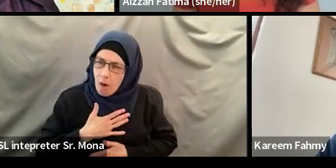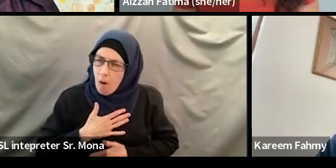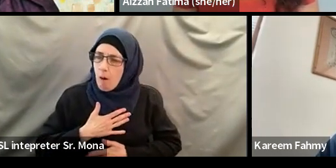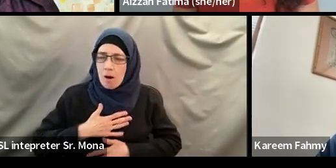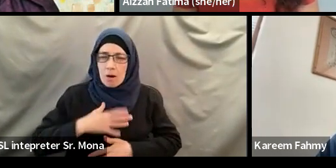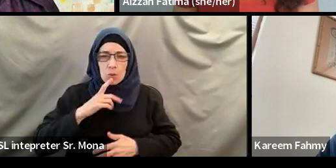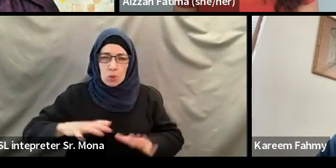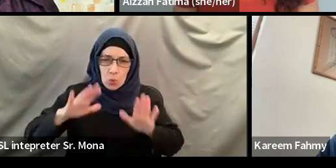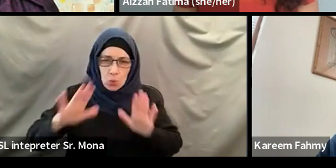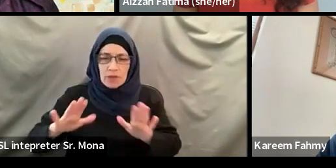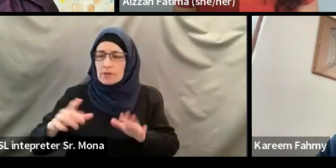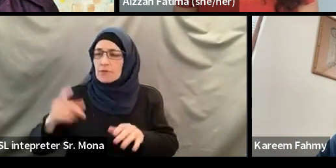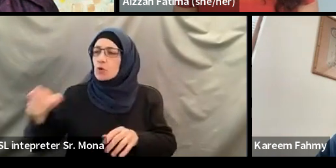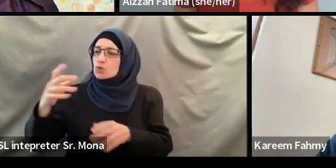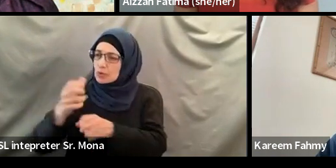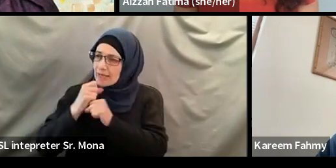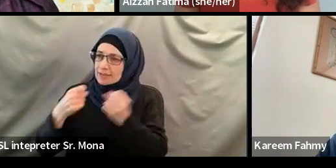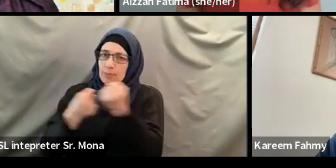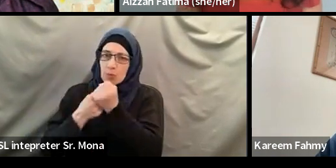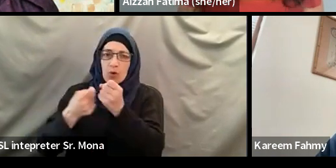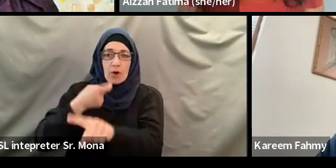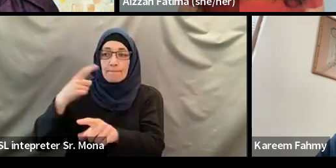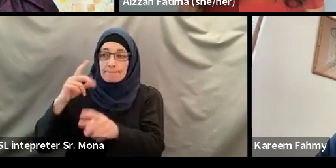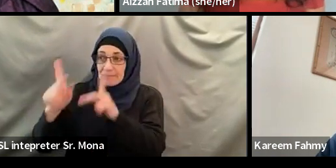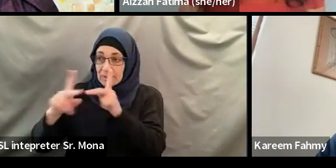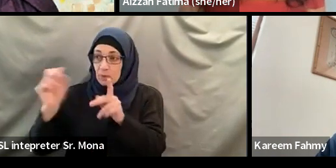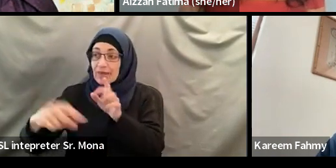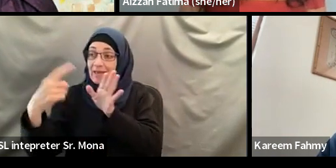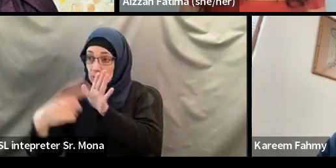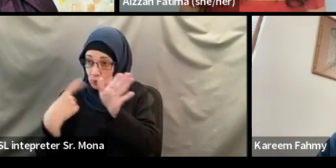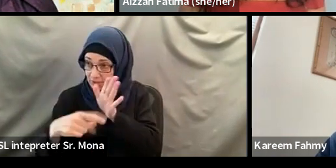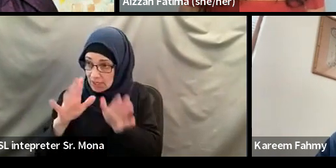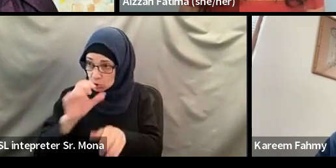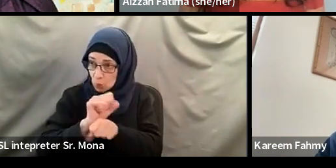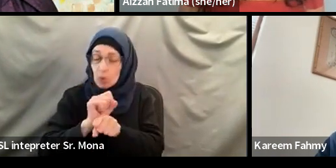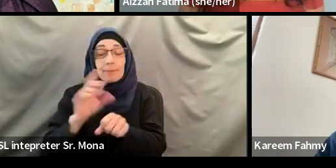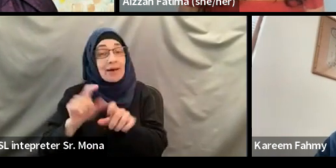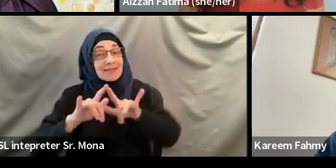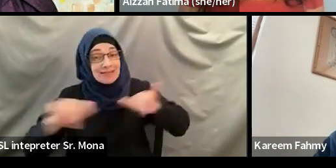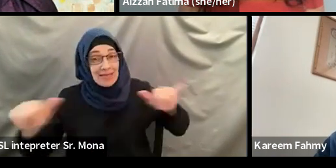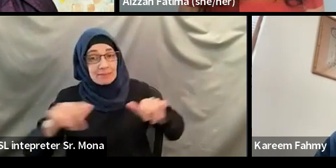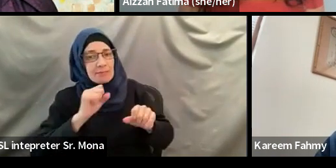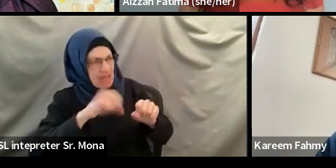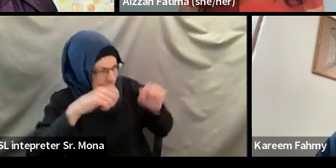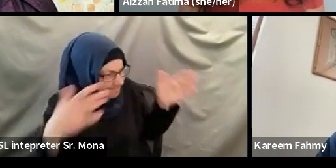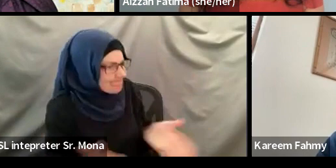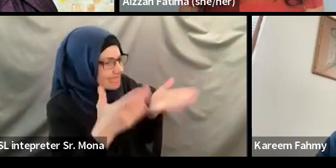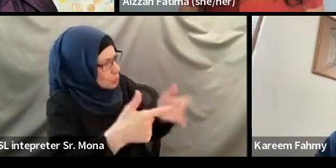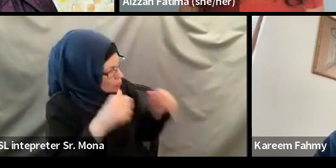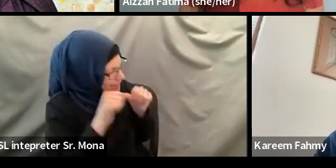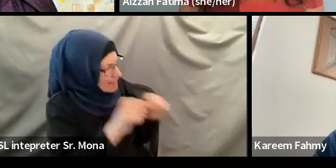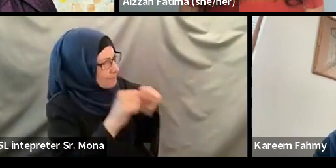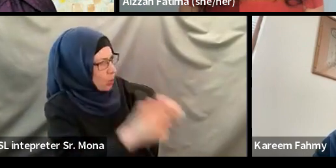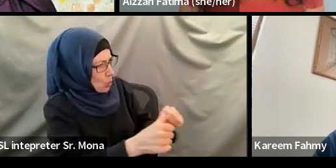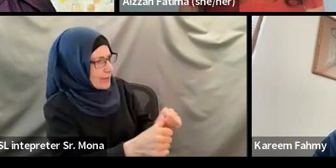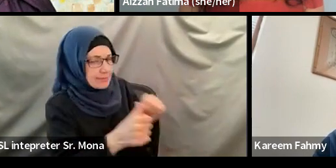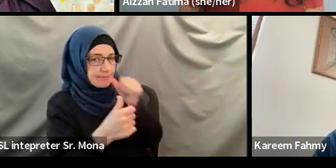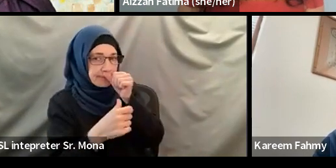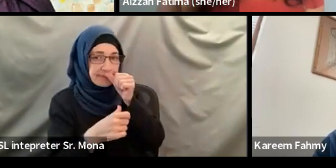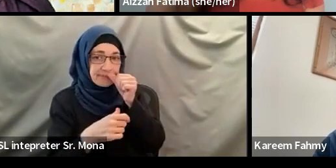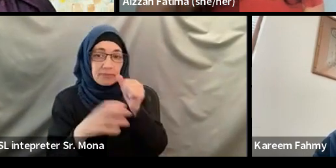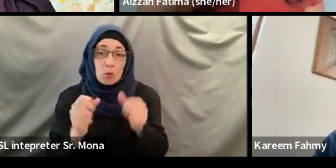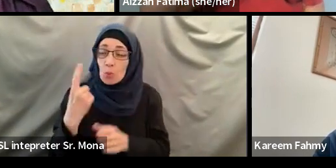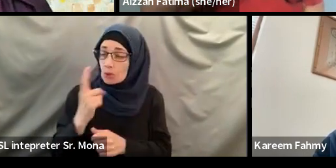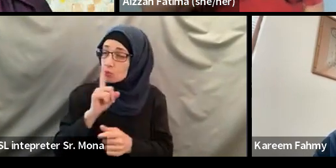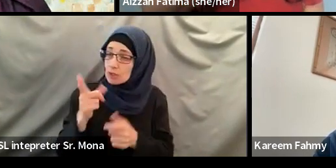able to be critical of your work and also be like, I'm so glad you're doing this, like keep going. One of the biggest experiences that has